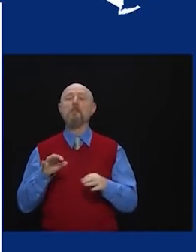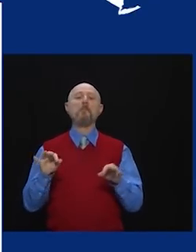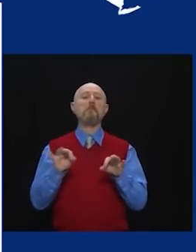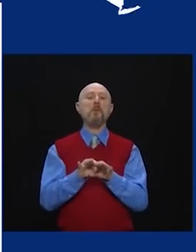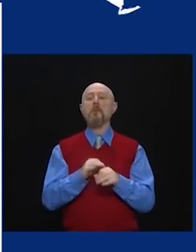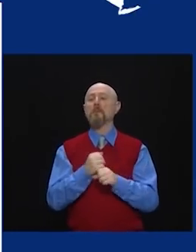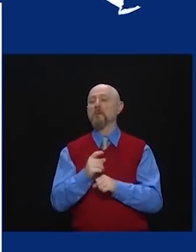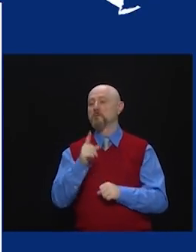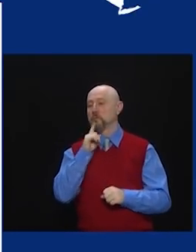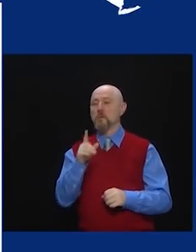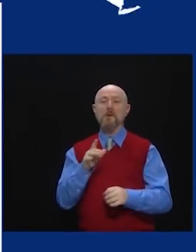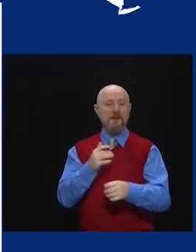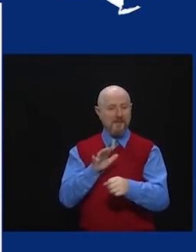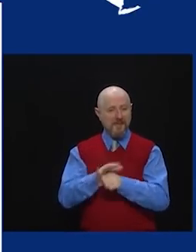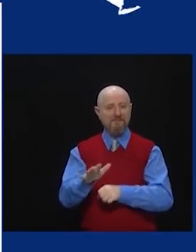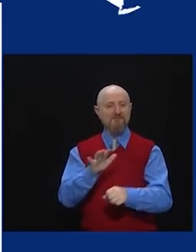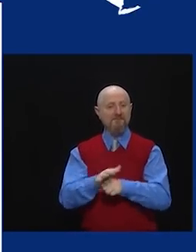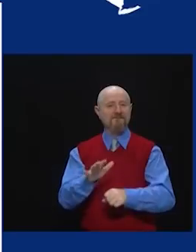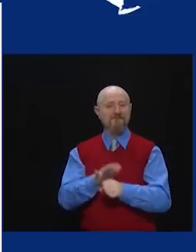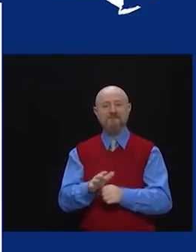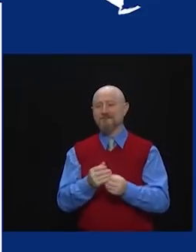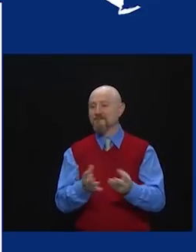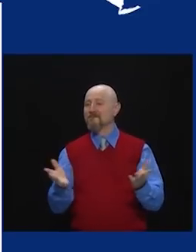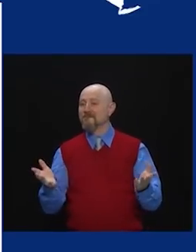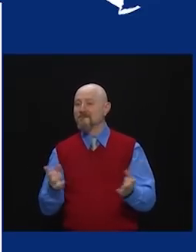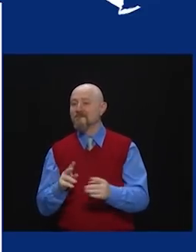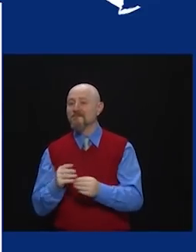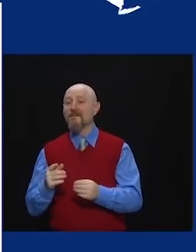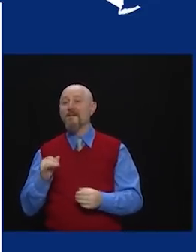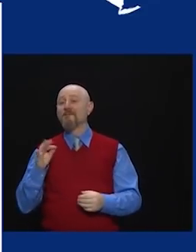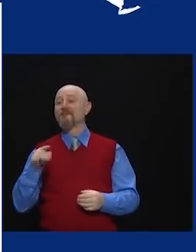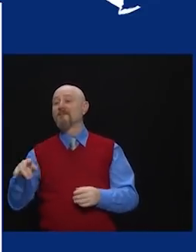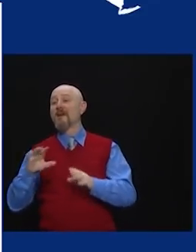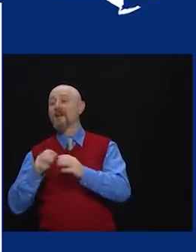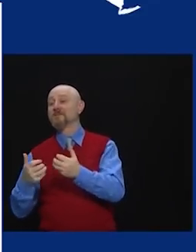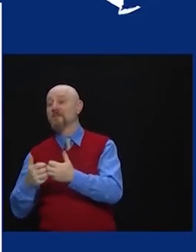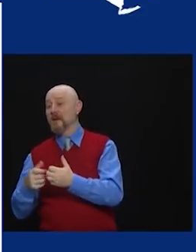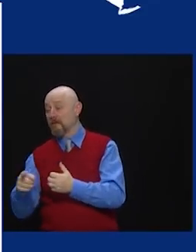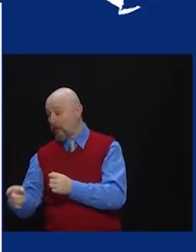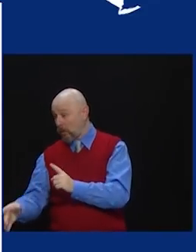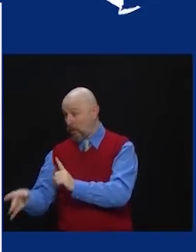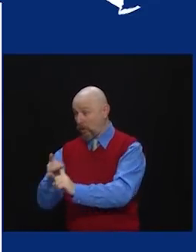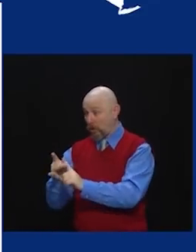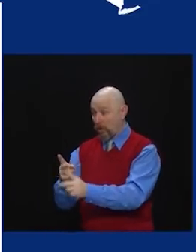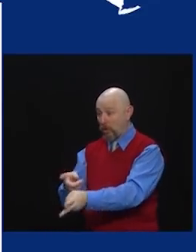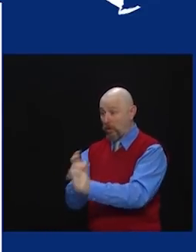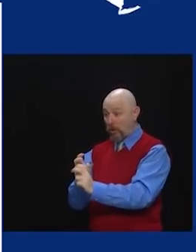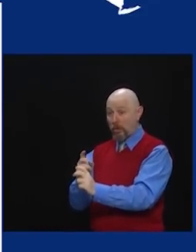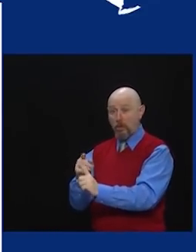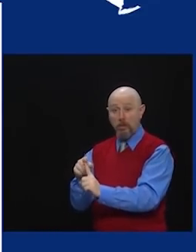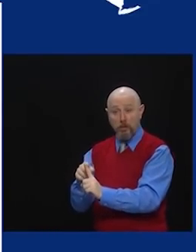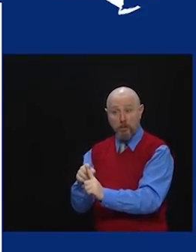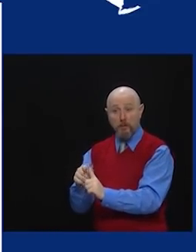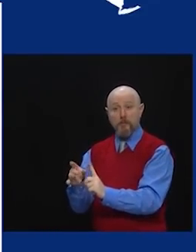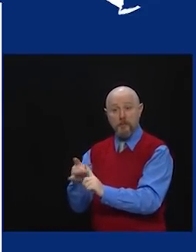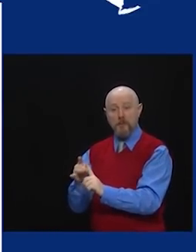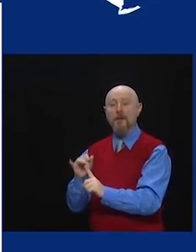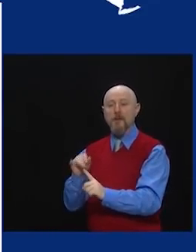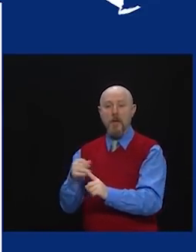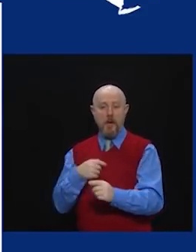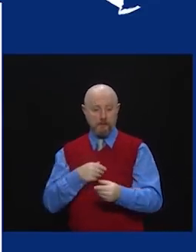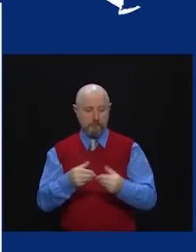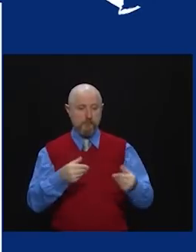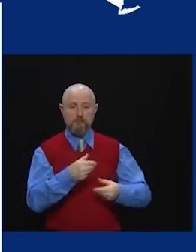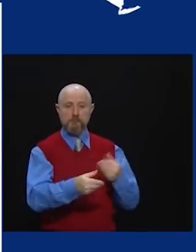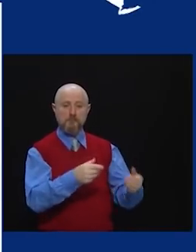in the case where one of the classmates tests positive, everybody can take a test kit home in their backpack, come